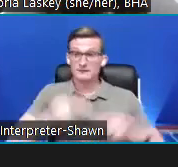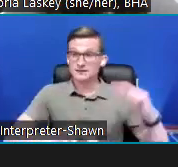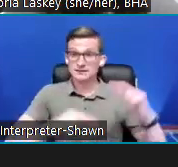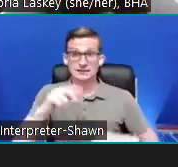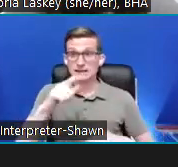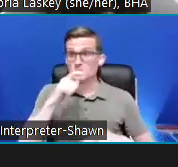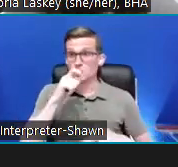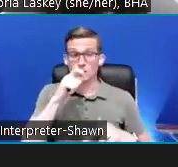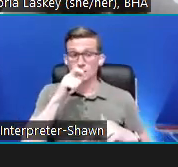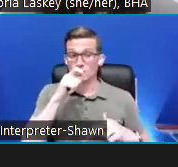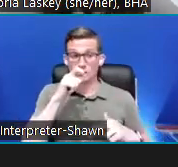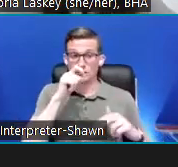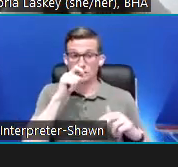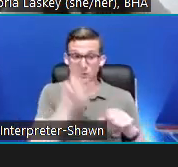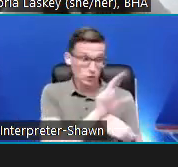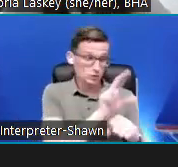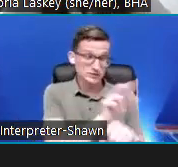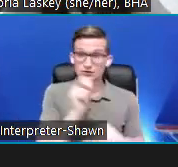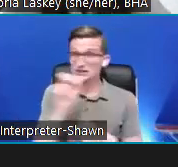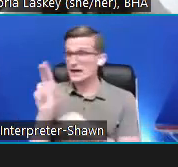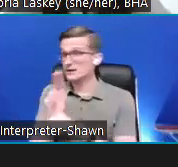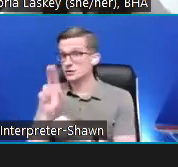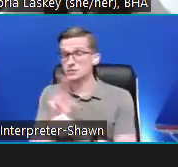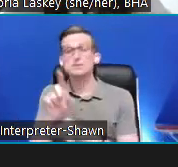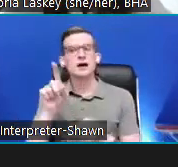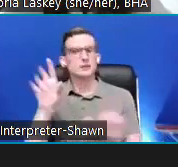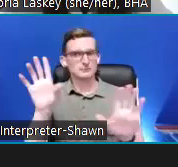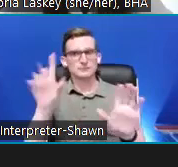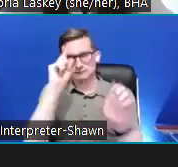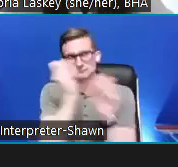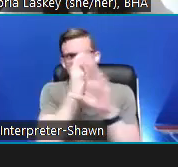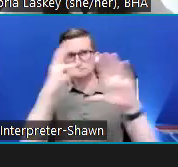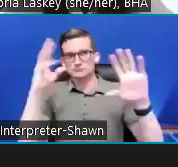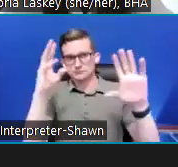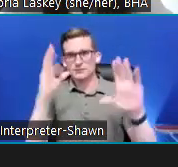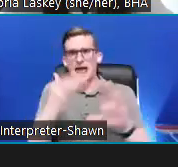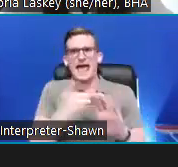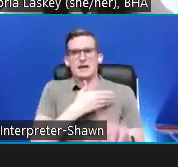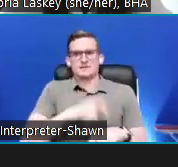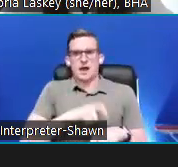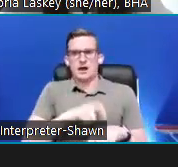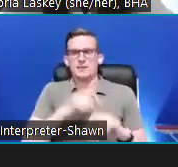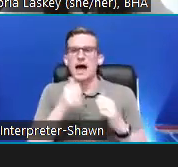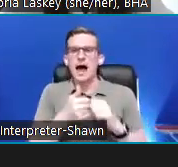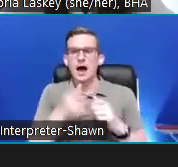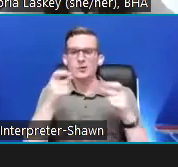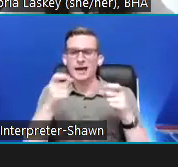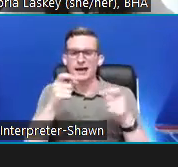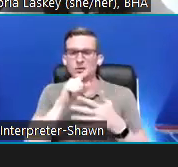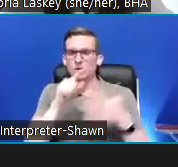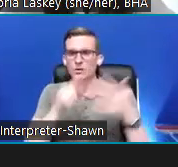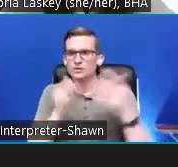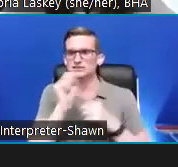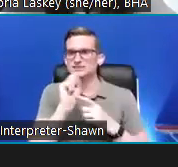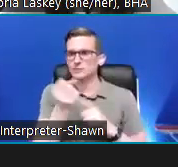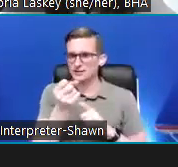to think how they will handle such situations, develop policies around that,